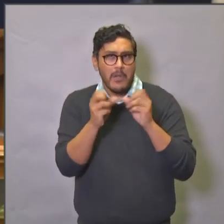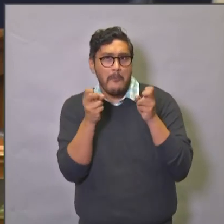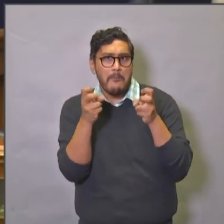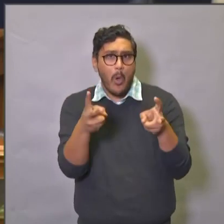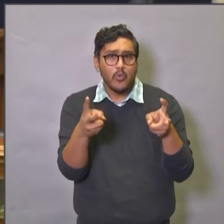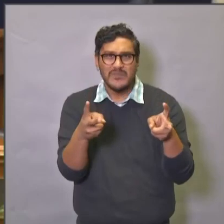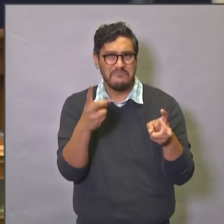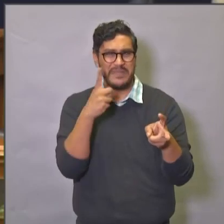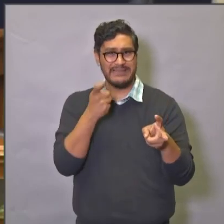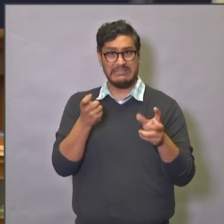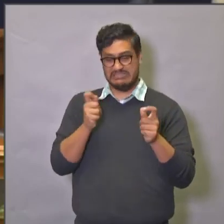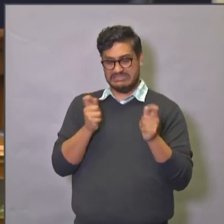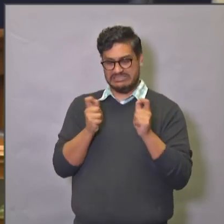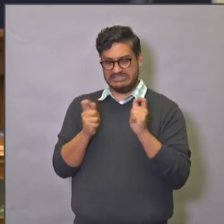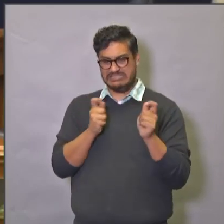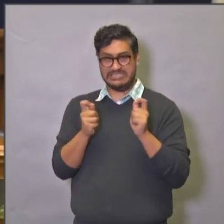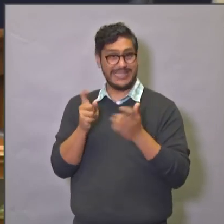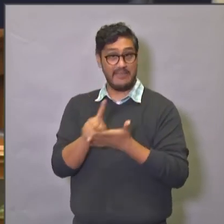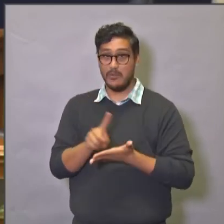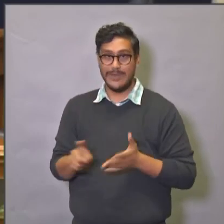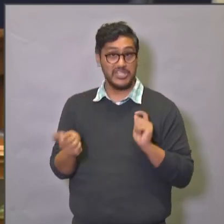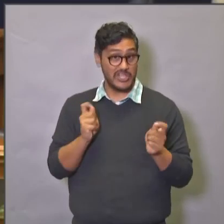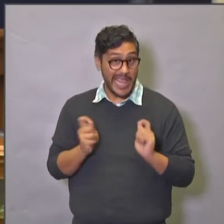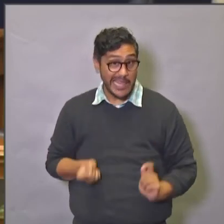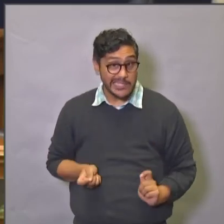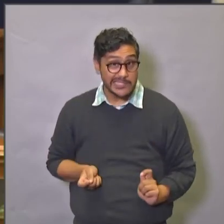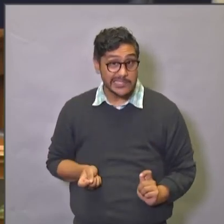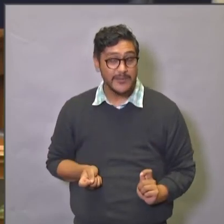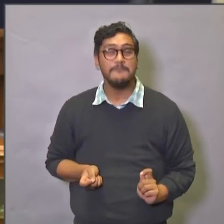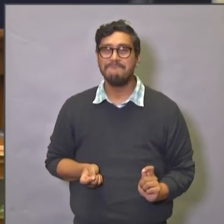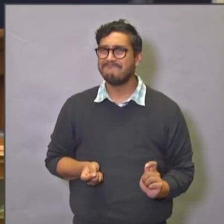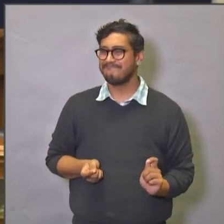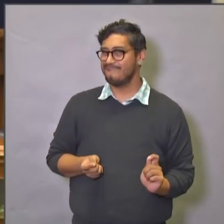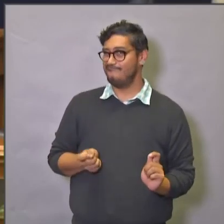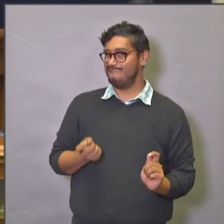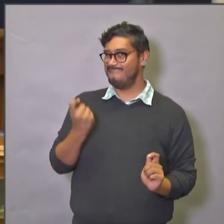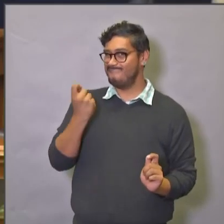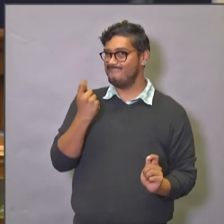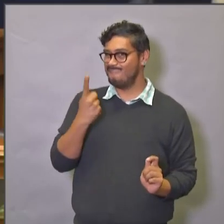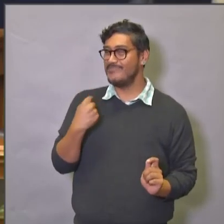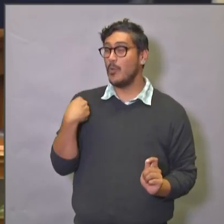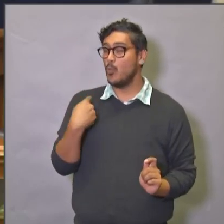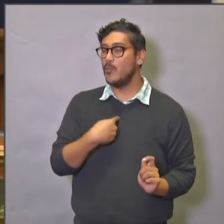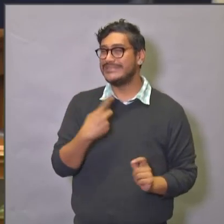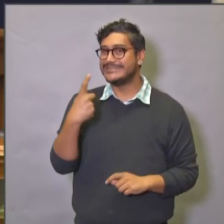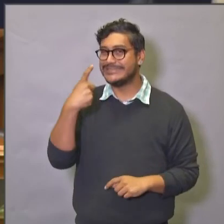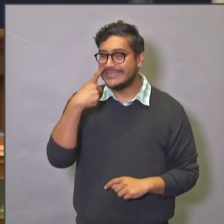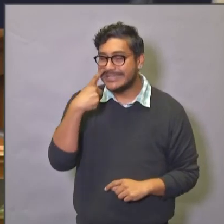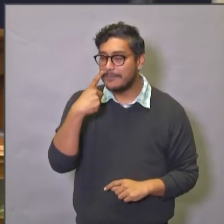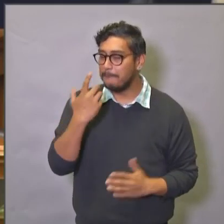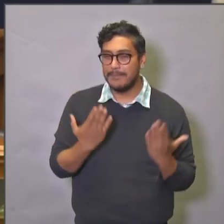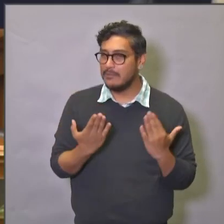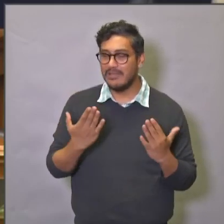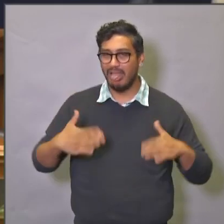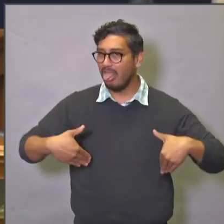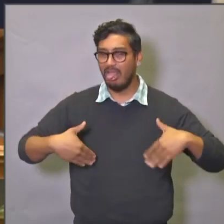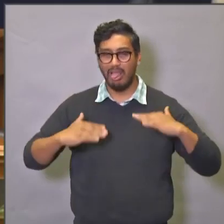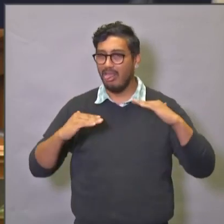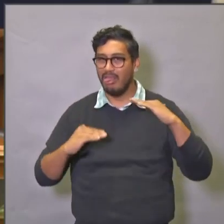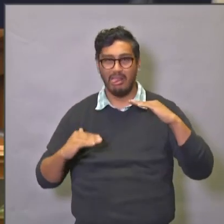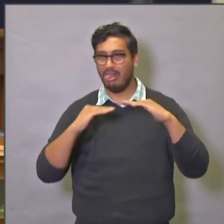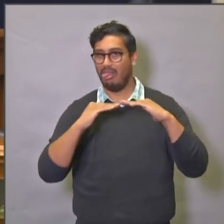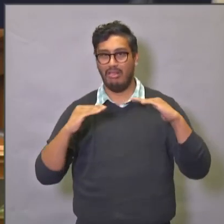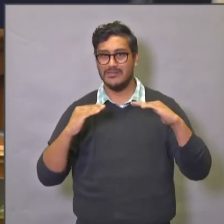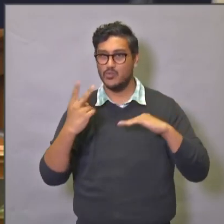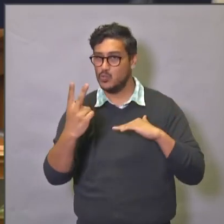factor changes every week, we anticipate that it might be a little bit hard for us to have met the threshold for Tier 2.